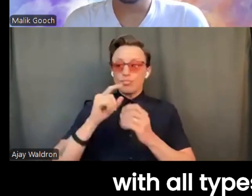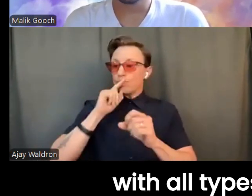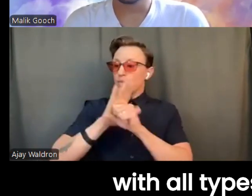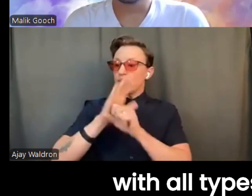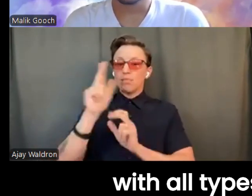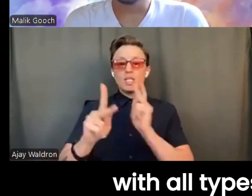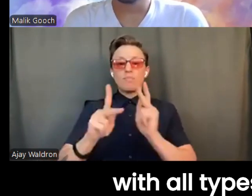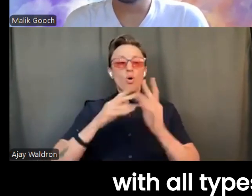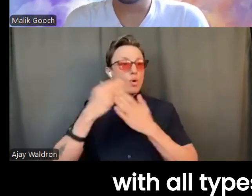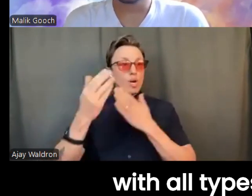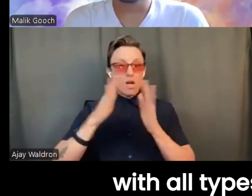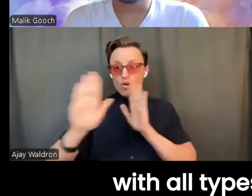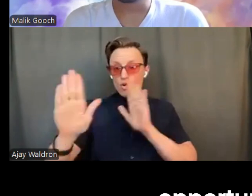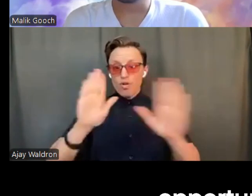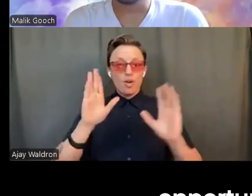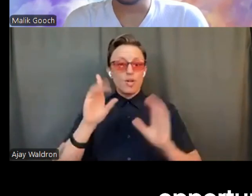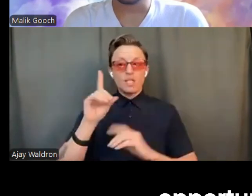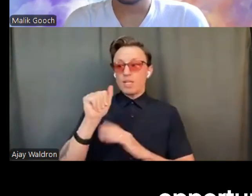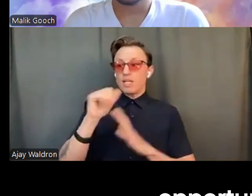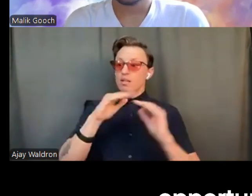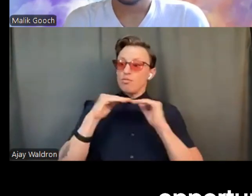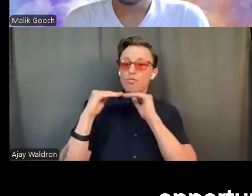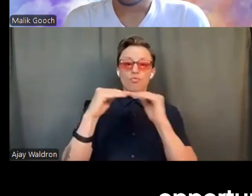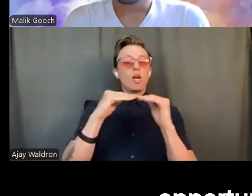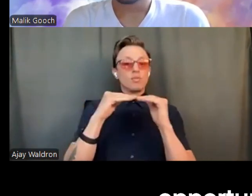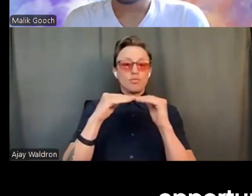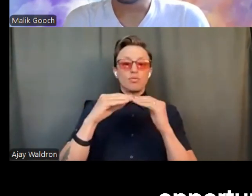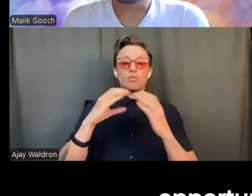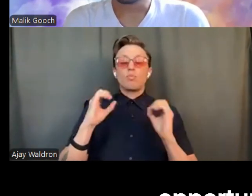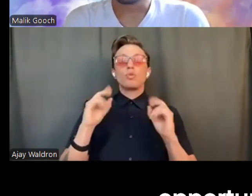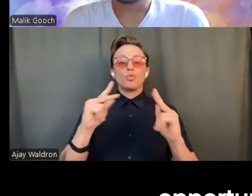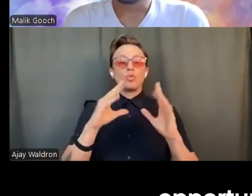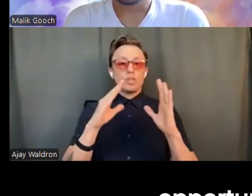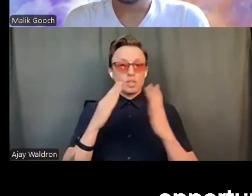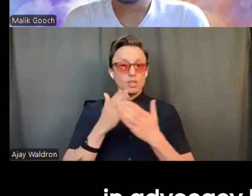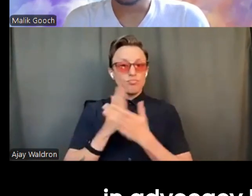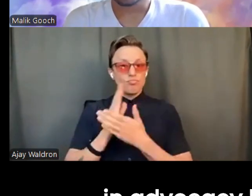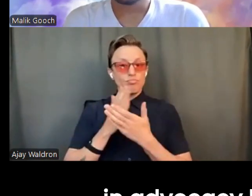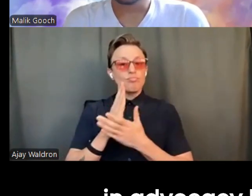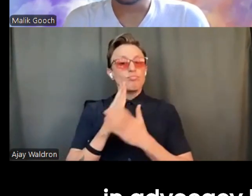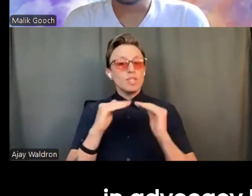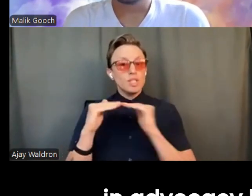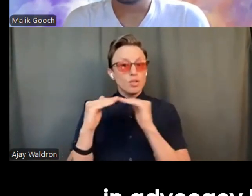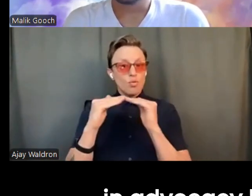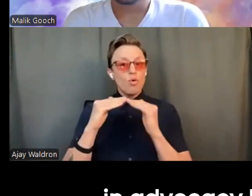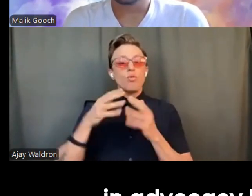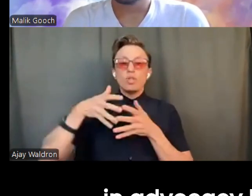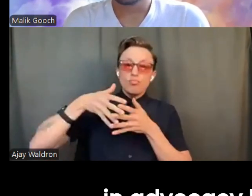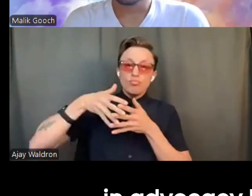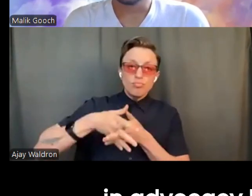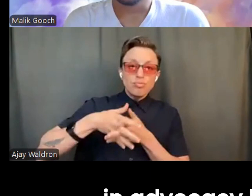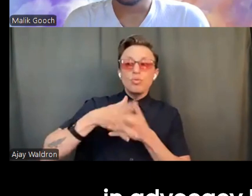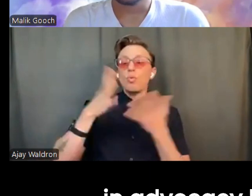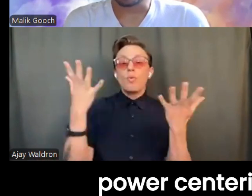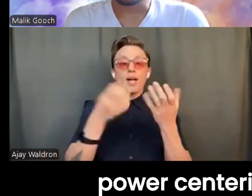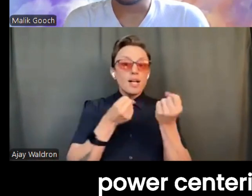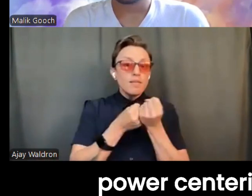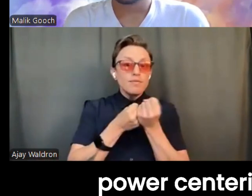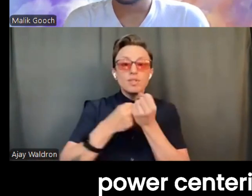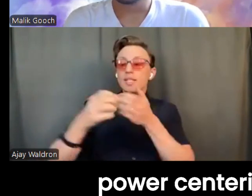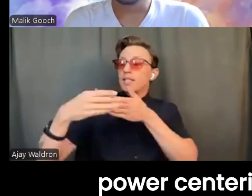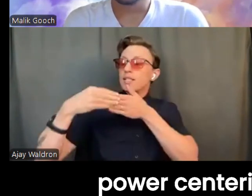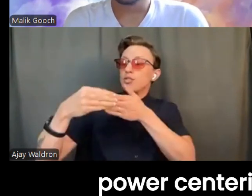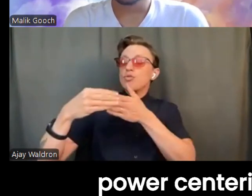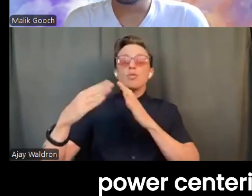types of disabilities have equal rights and opportunities. Our work is rooted in advocacy, leadership, and community